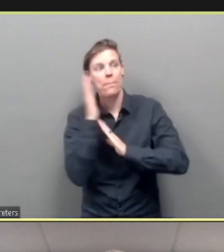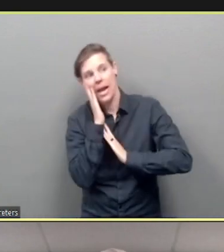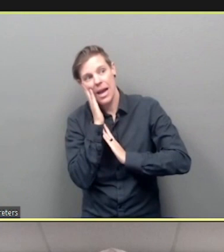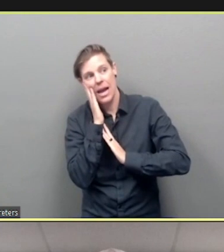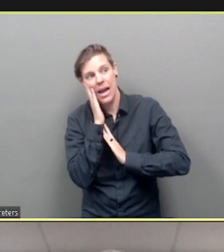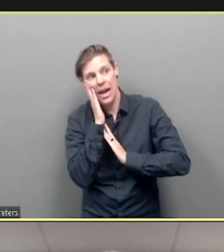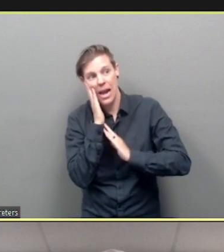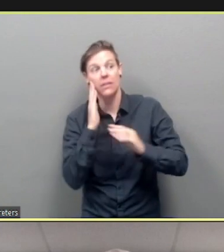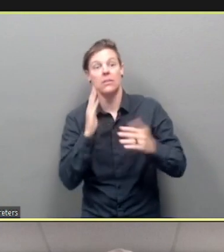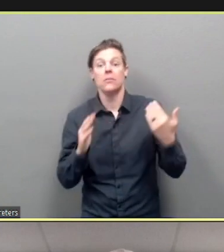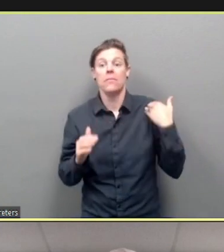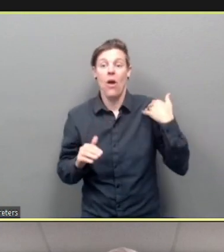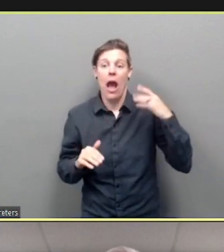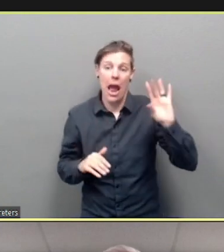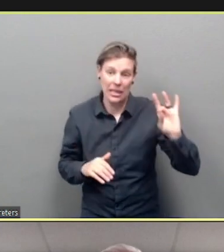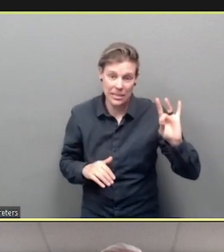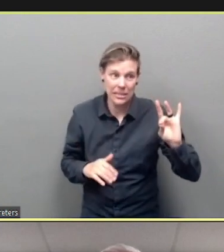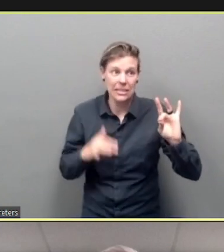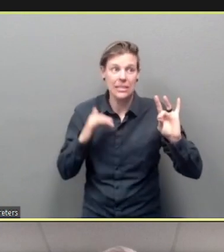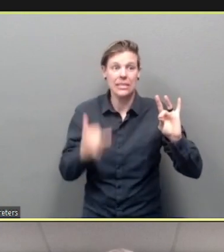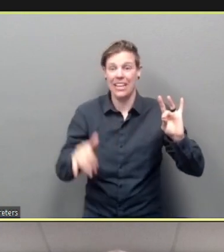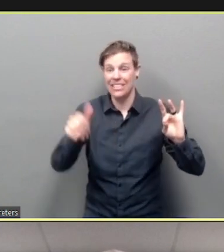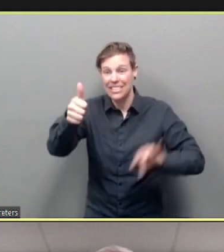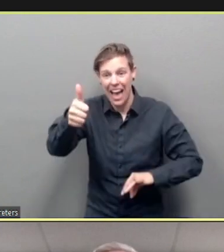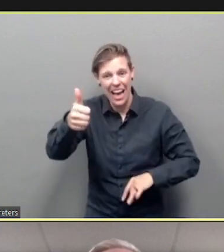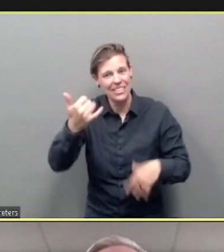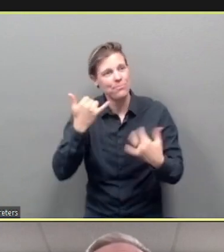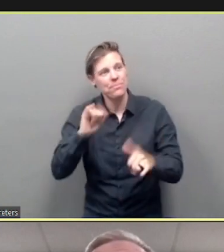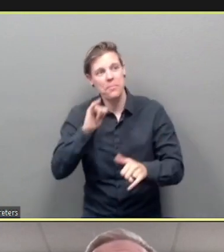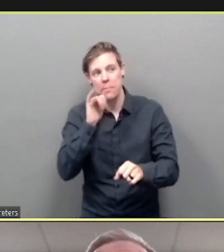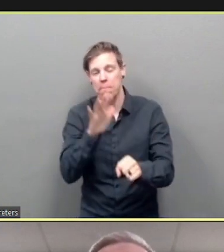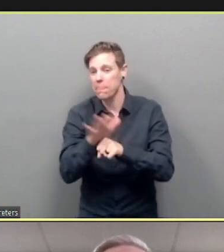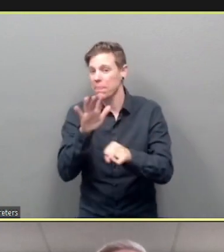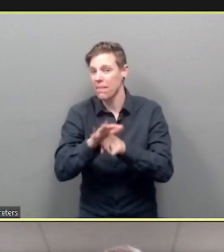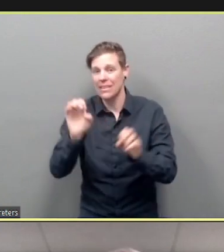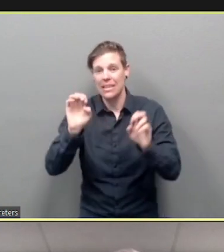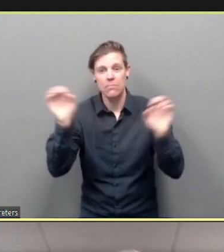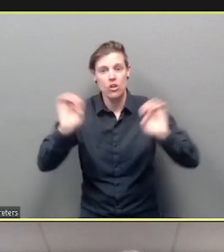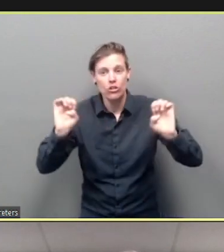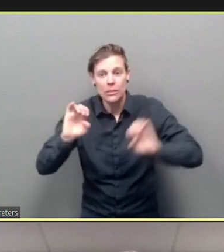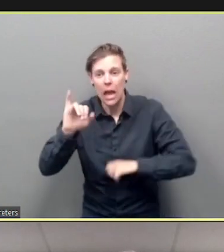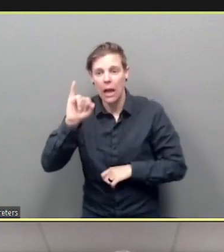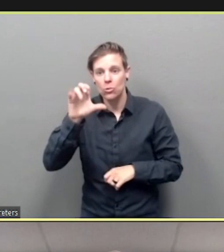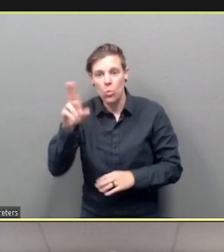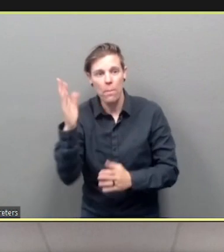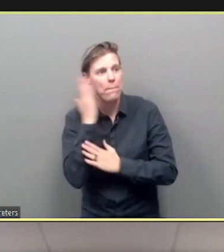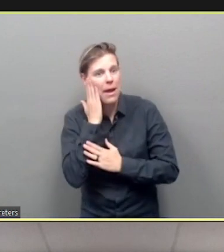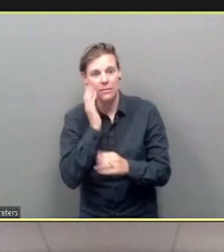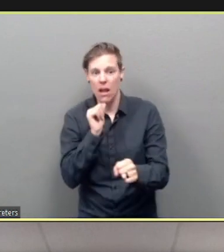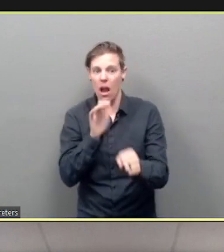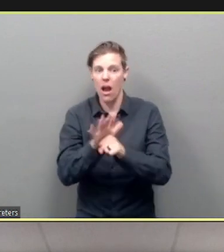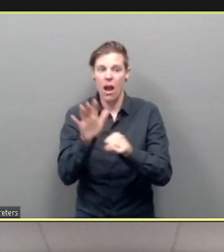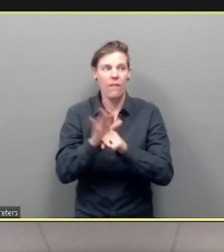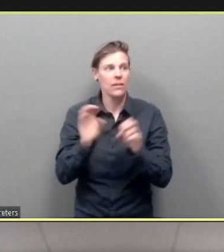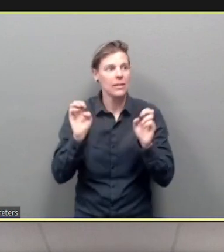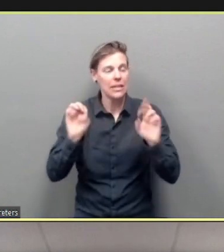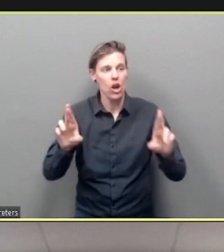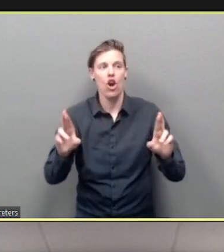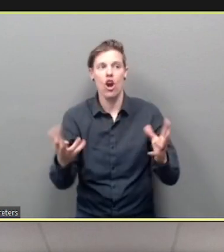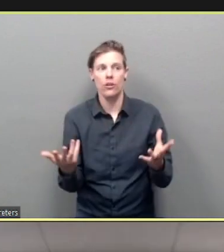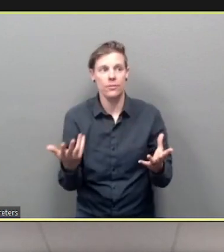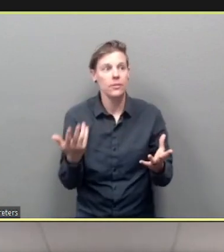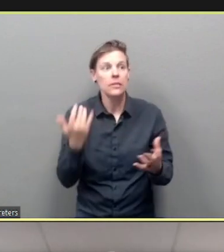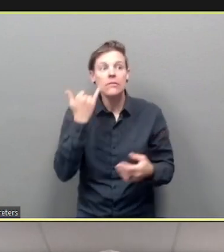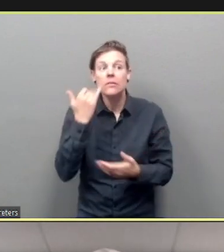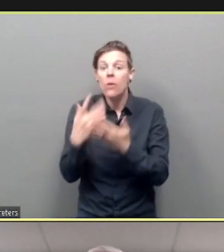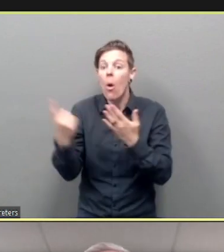nowhere near enough ICU beds. What this does mean is someone having a heart attack right now